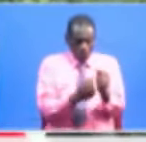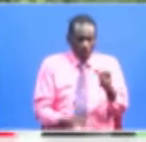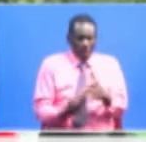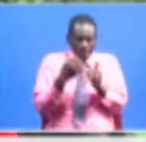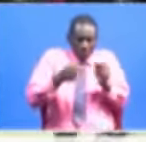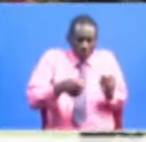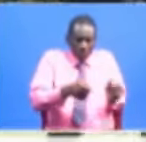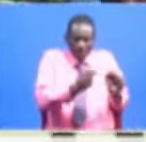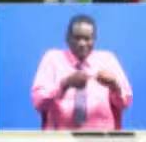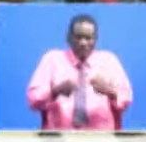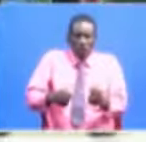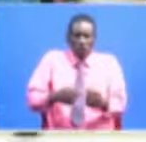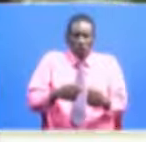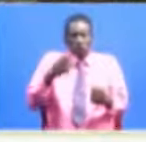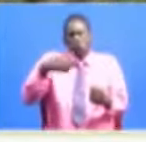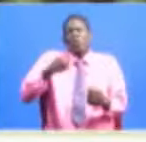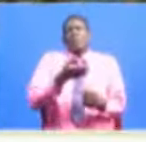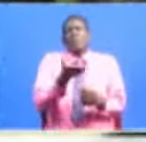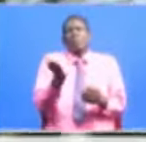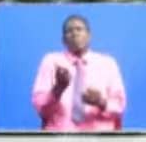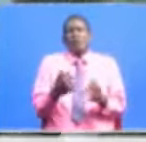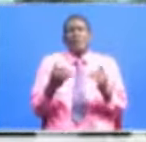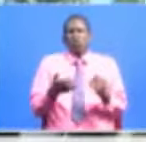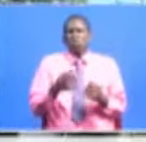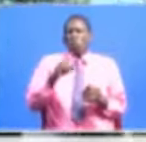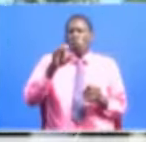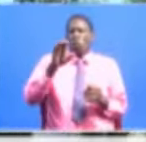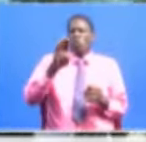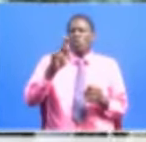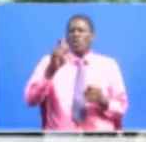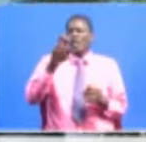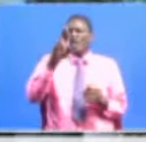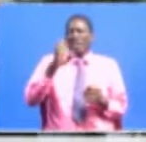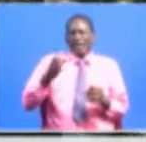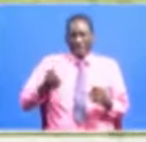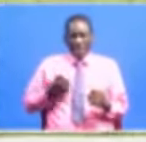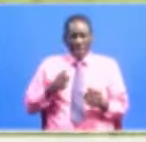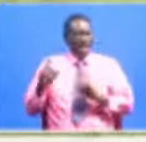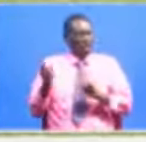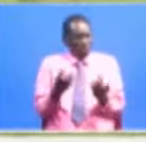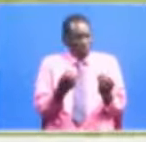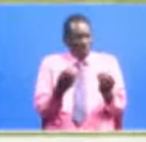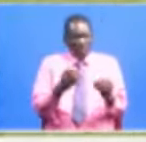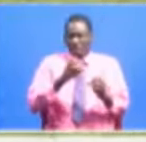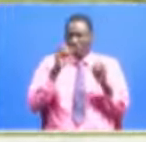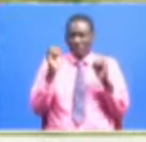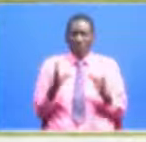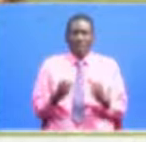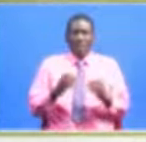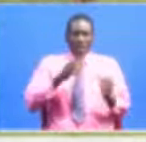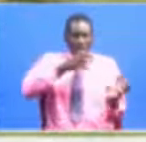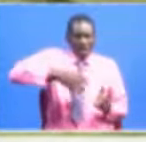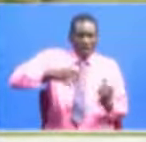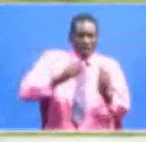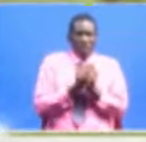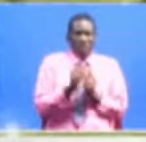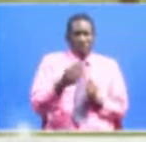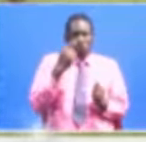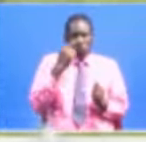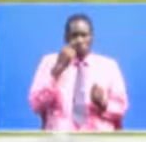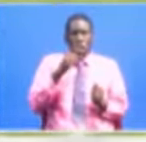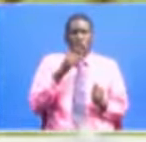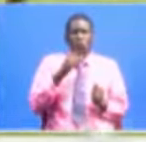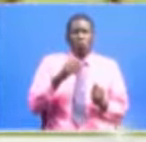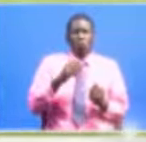kuwa stop. Because our Butere Girls see they are not a pushover. In the rugby 15s, Homeboys All Saints